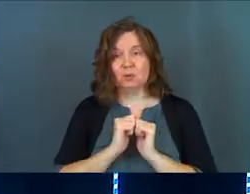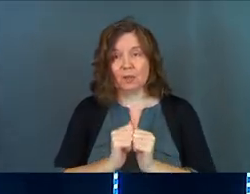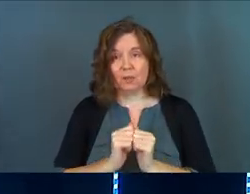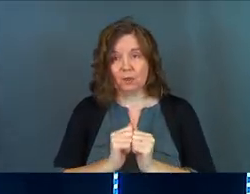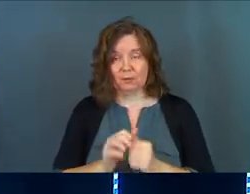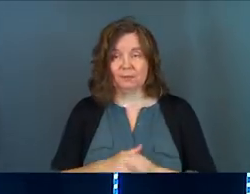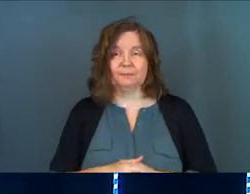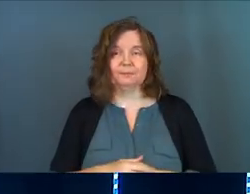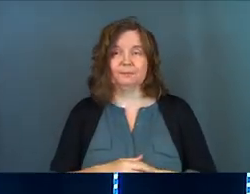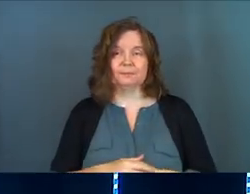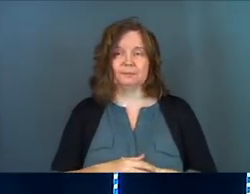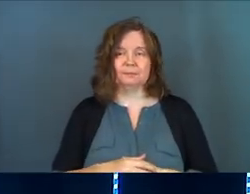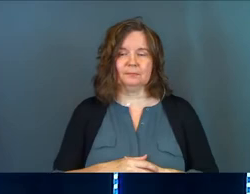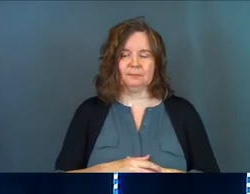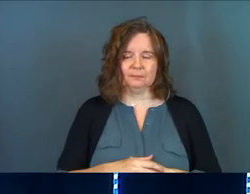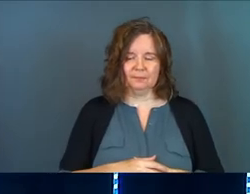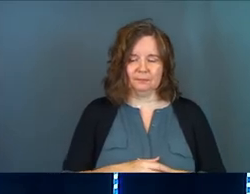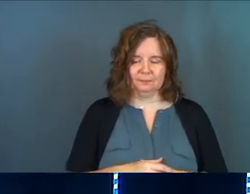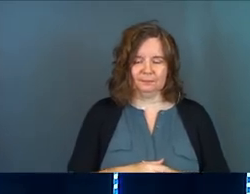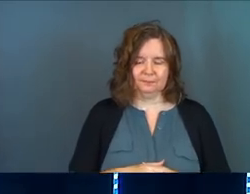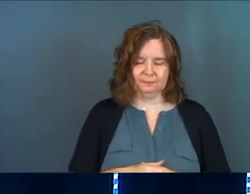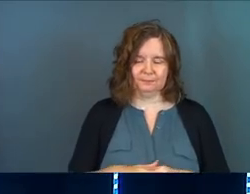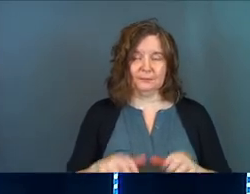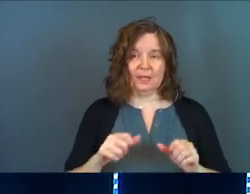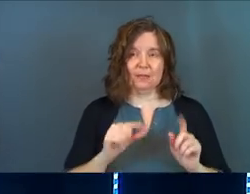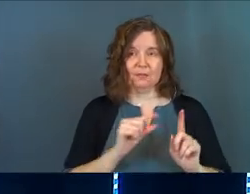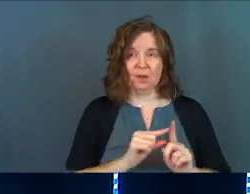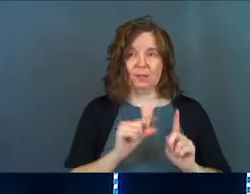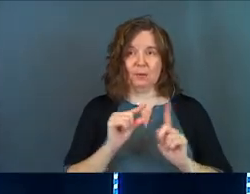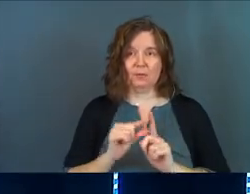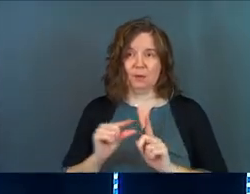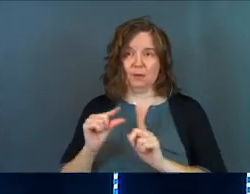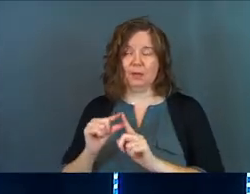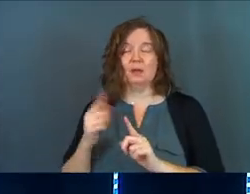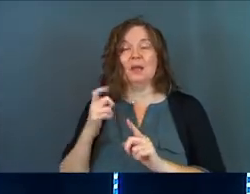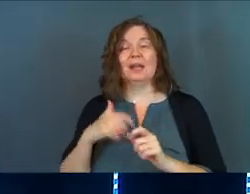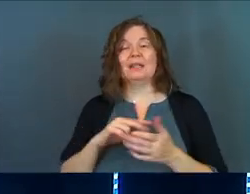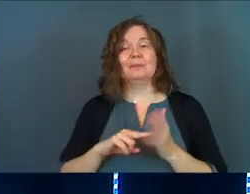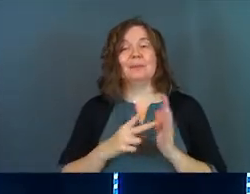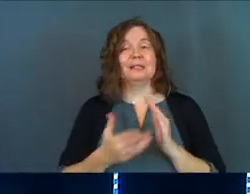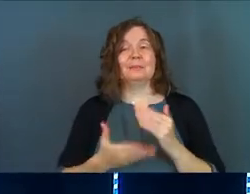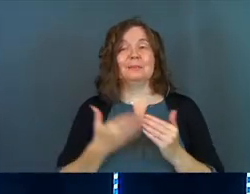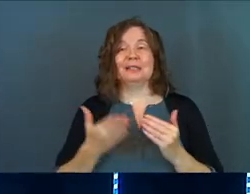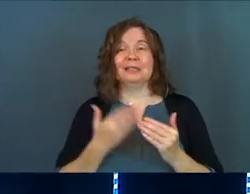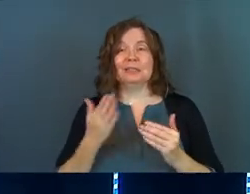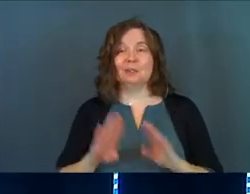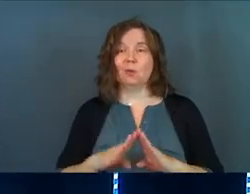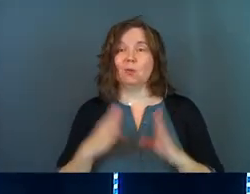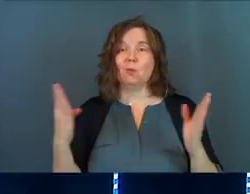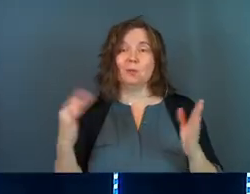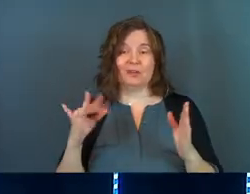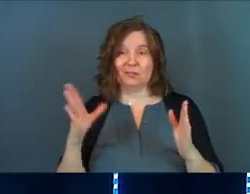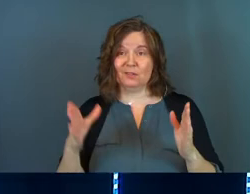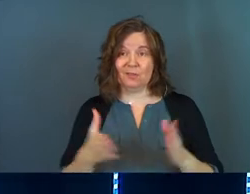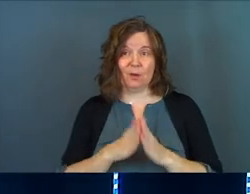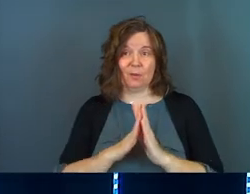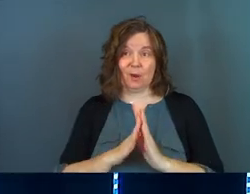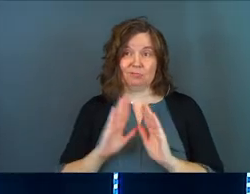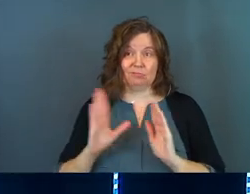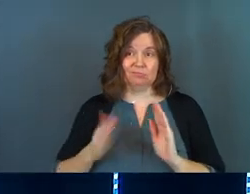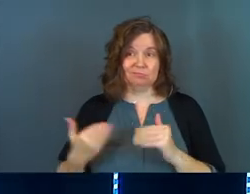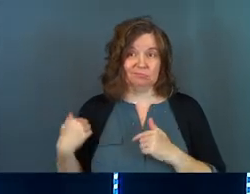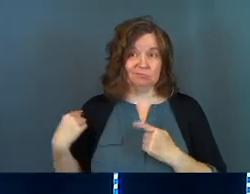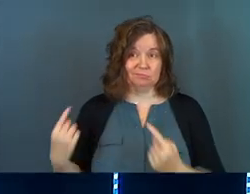together. And we're going to take this phrase by phrase, and this is just meant to be an easy, open door if you've never prayed